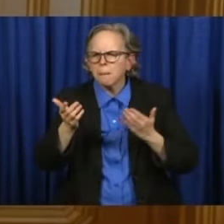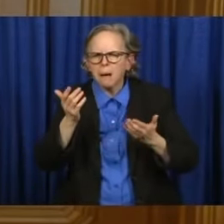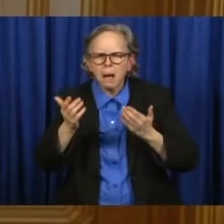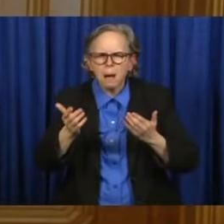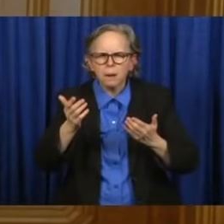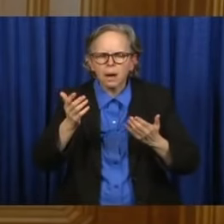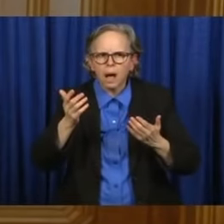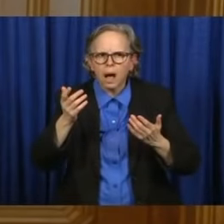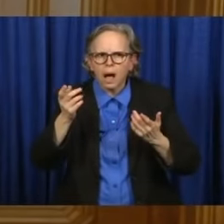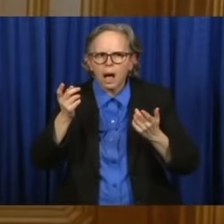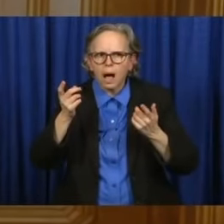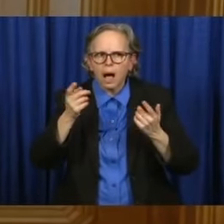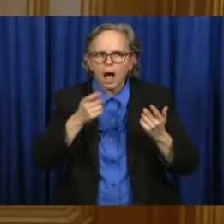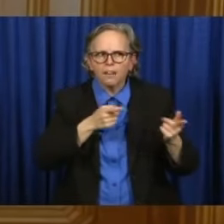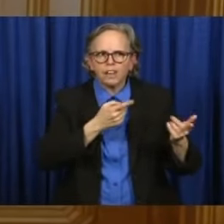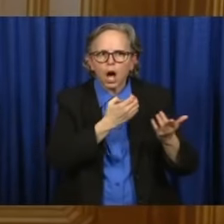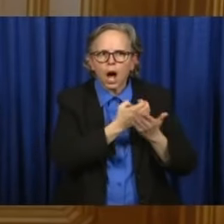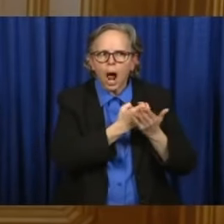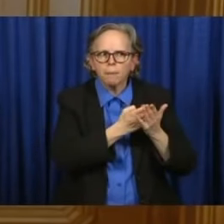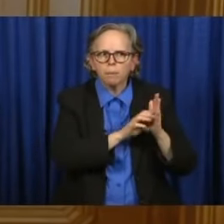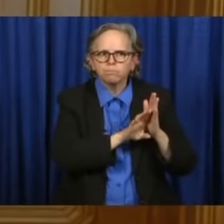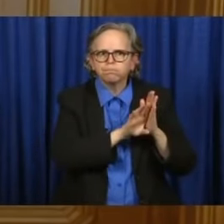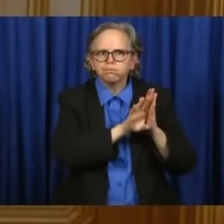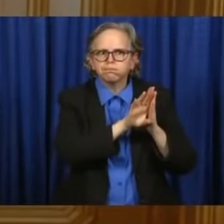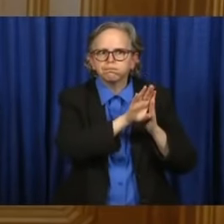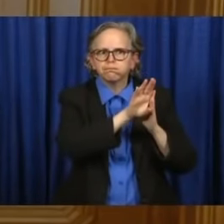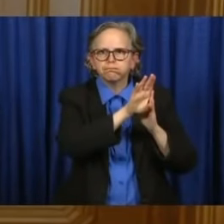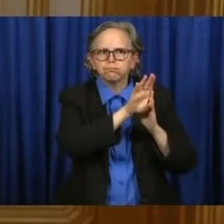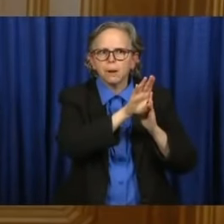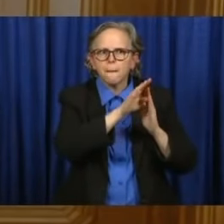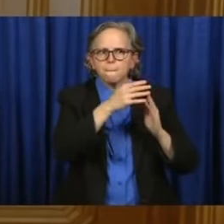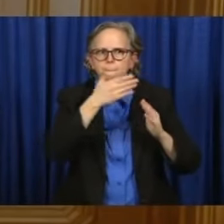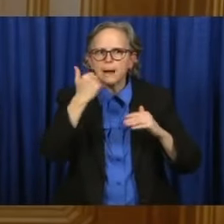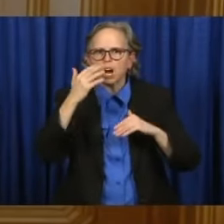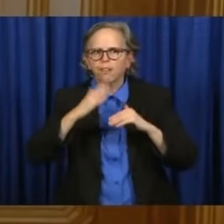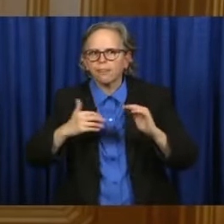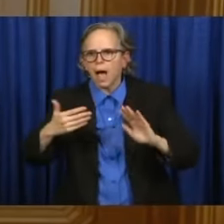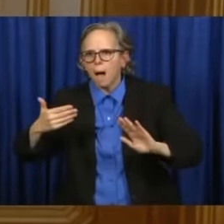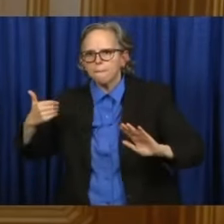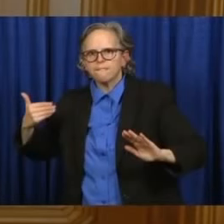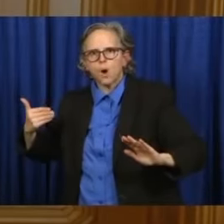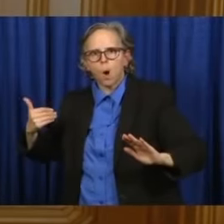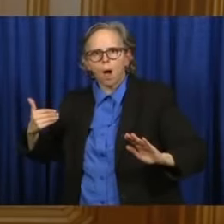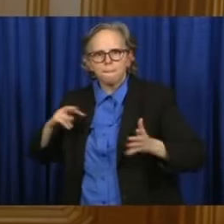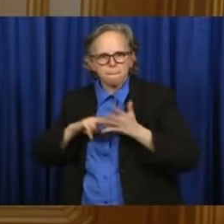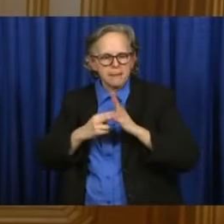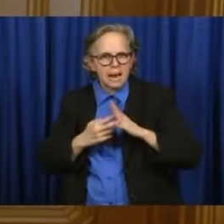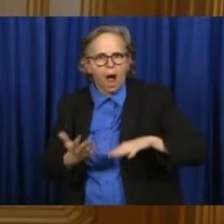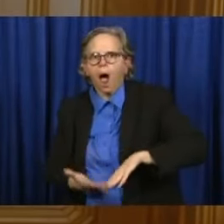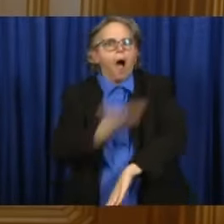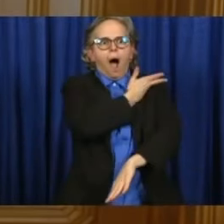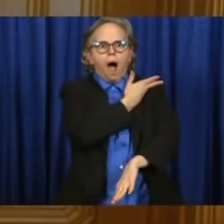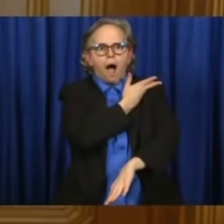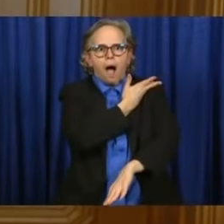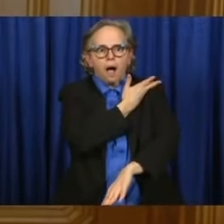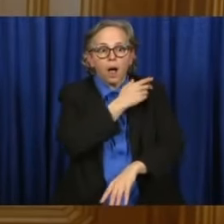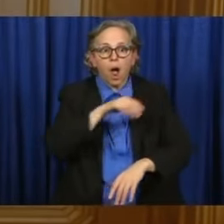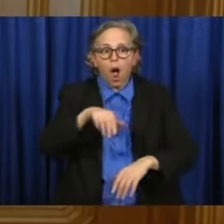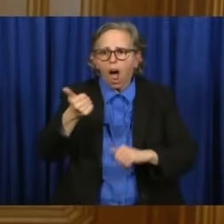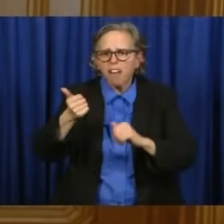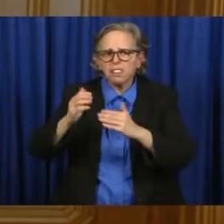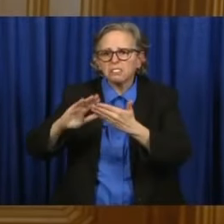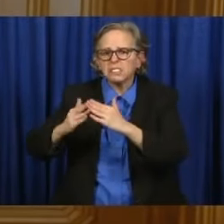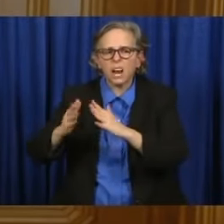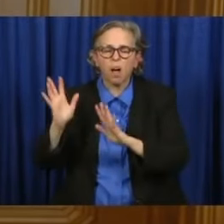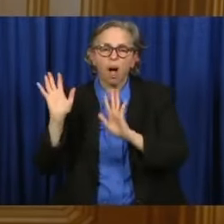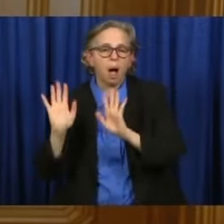off economically than the communities that just were not careful, let it spread, let more people